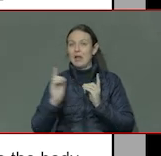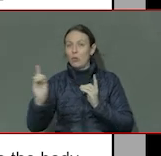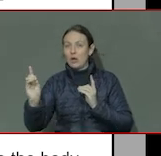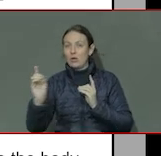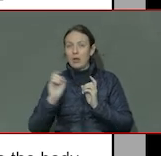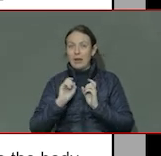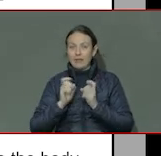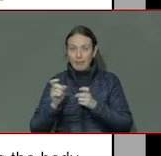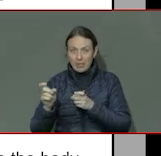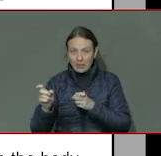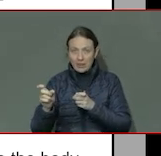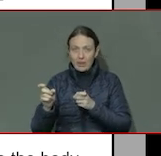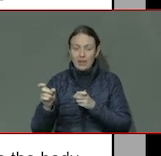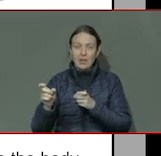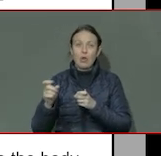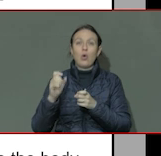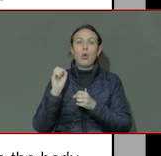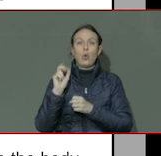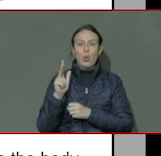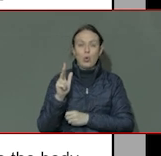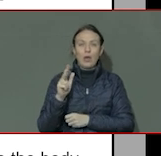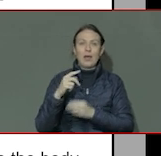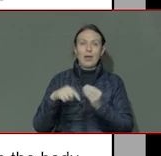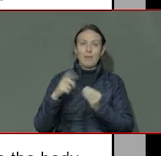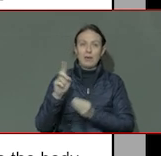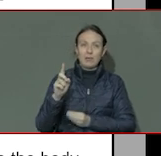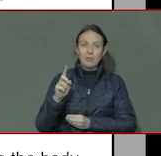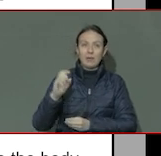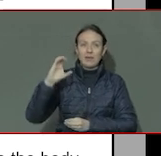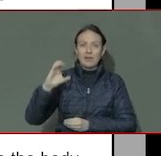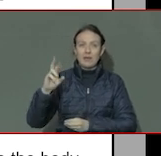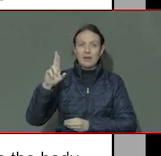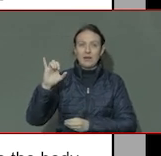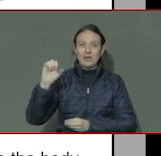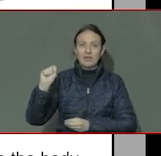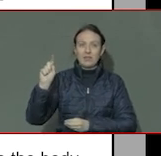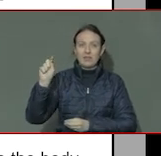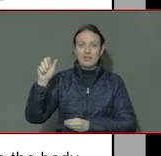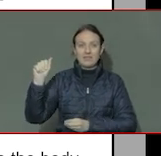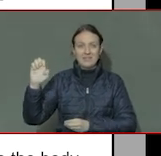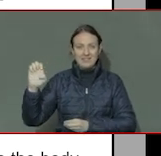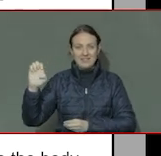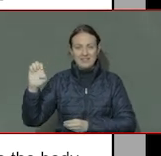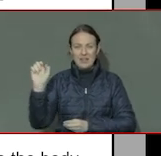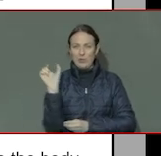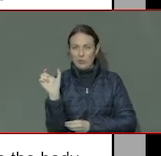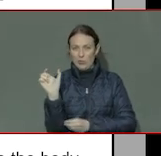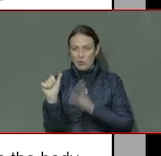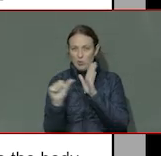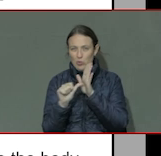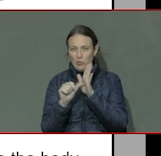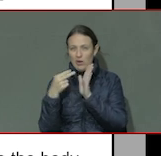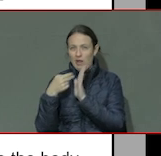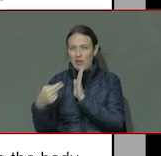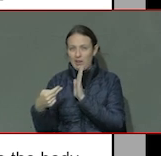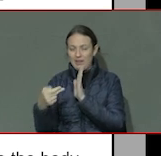speed, it is going to be about the crista. So please just mark those words for you together. If it